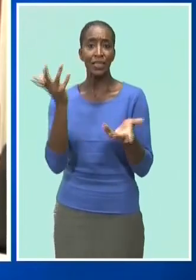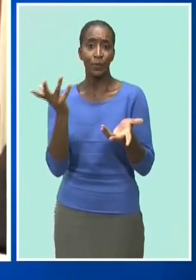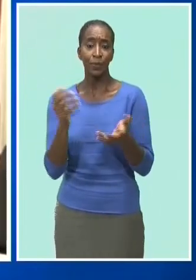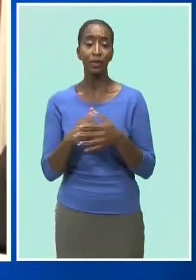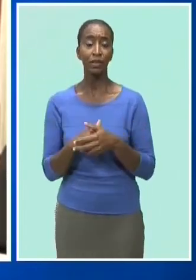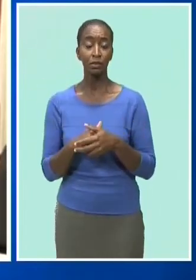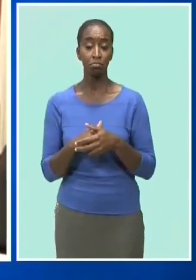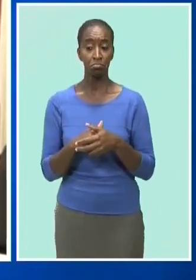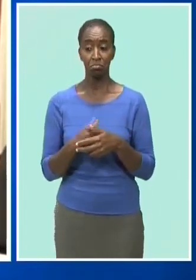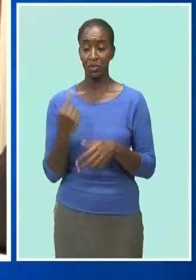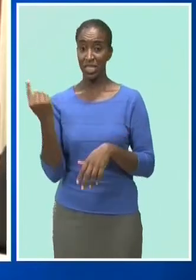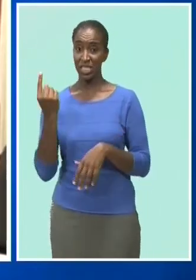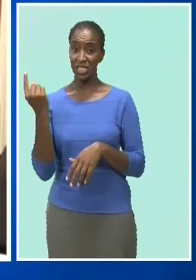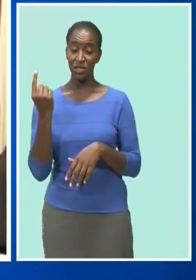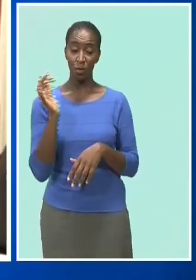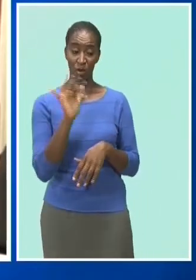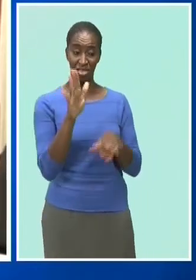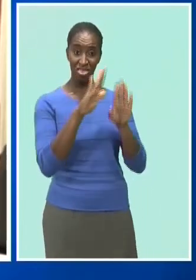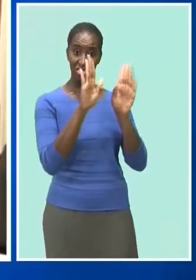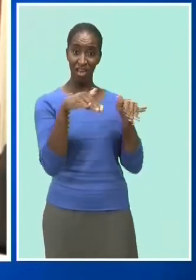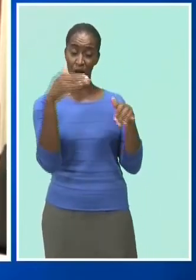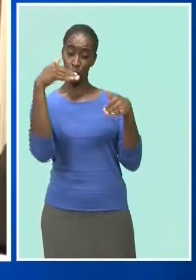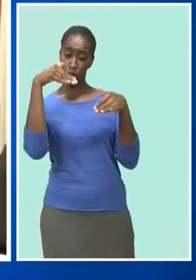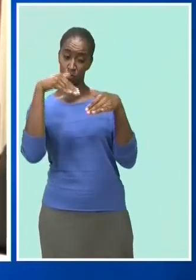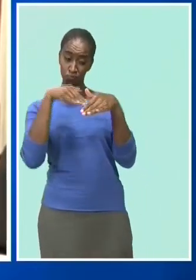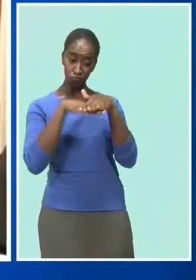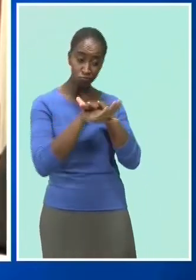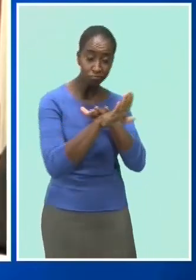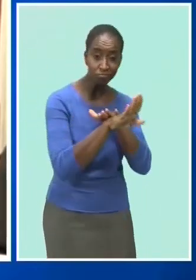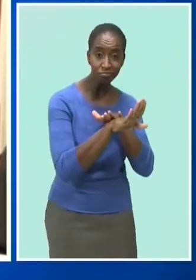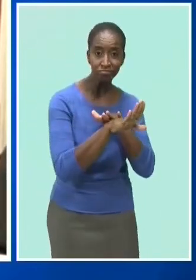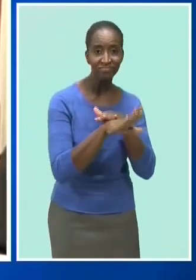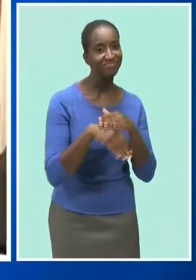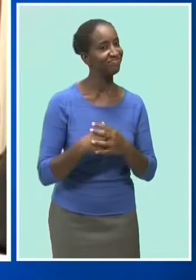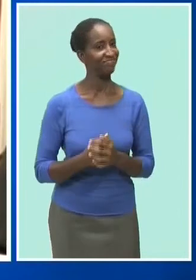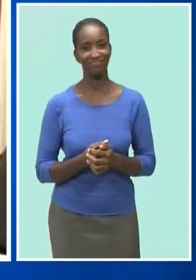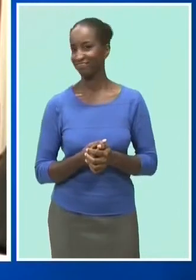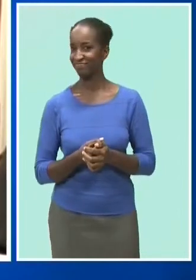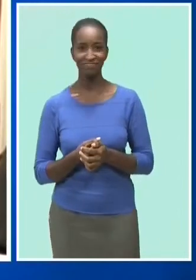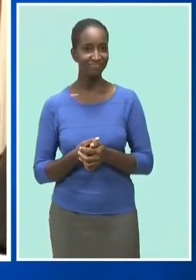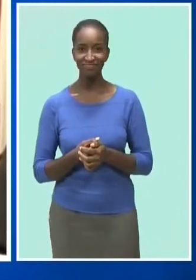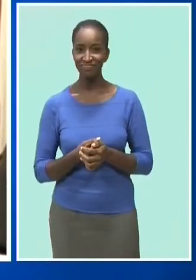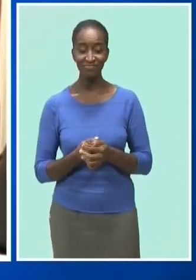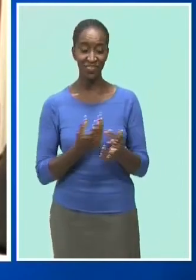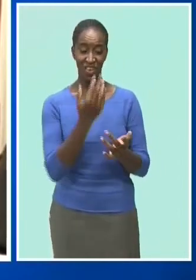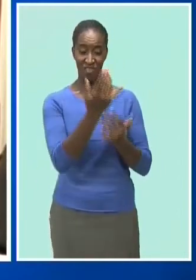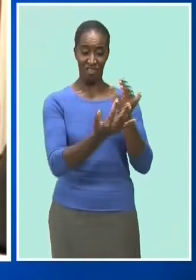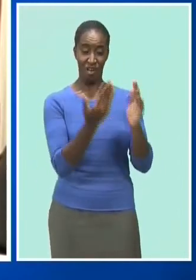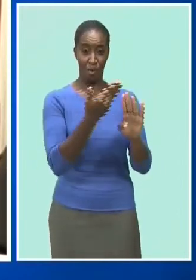one entered those premises for hours prior to the fire taking place.